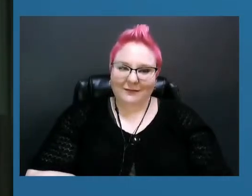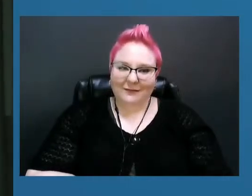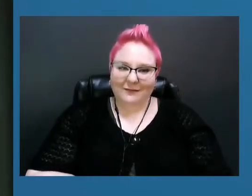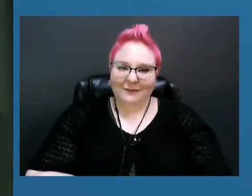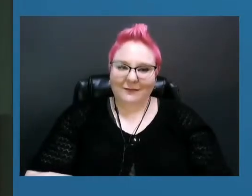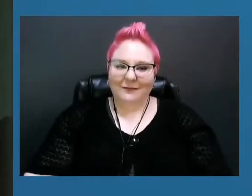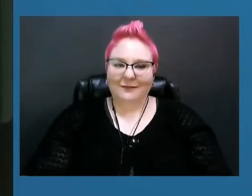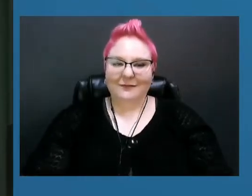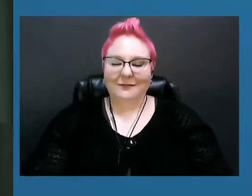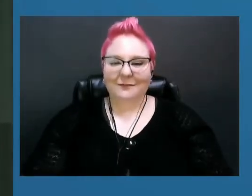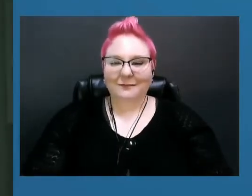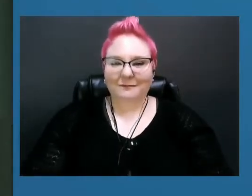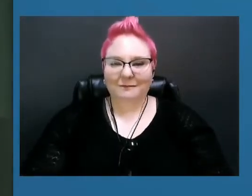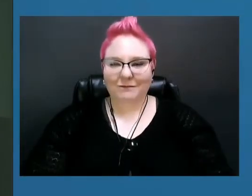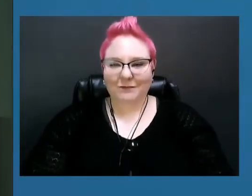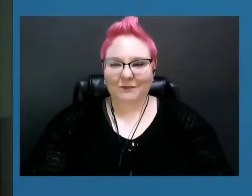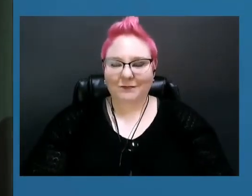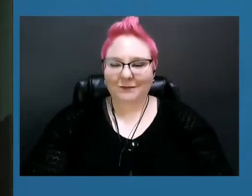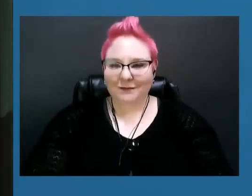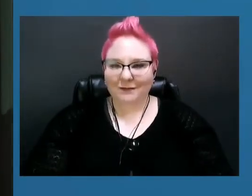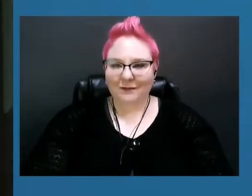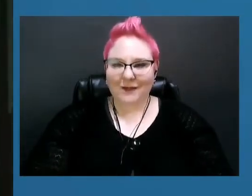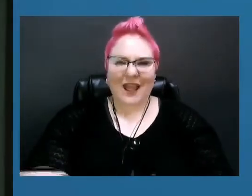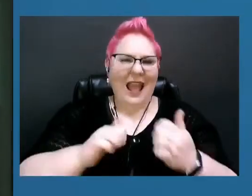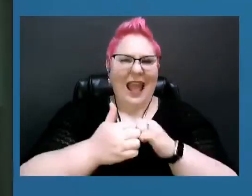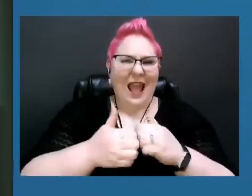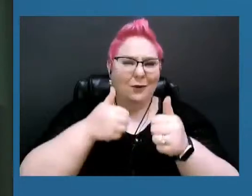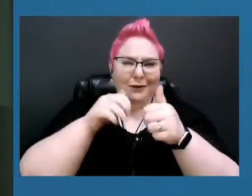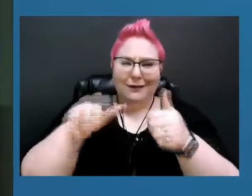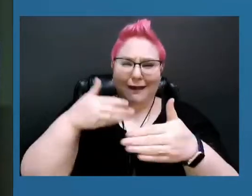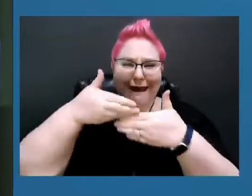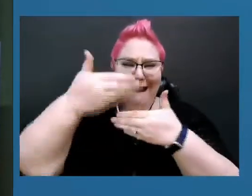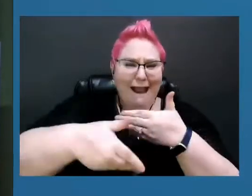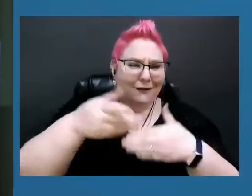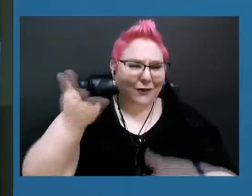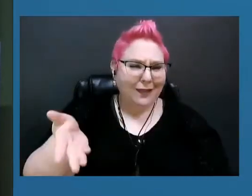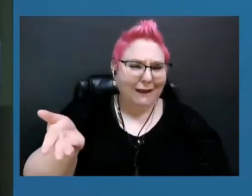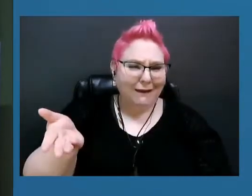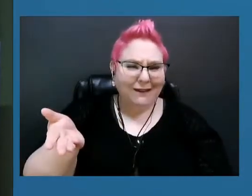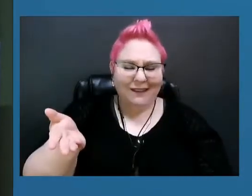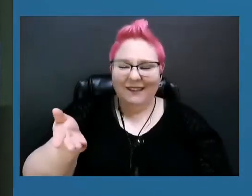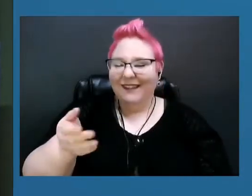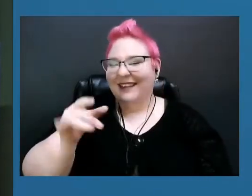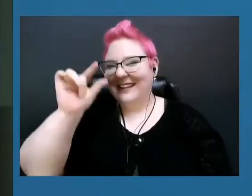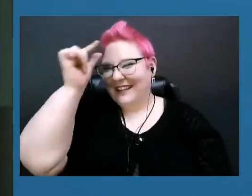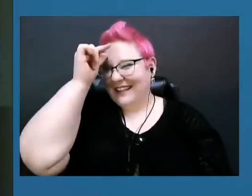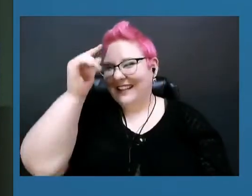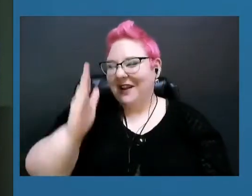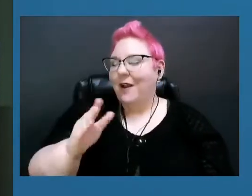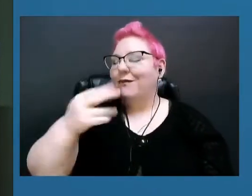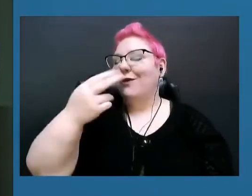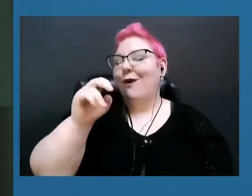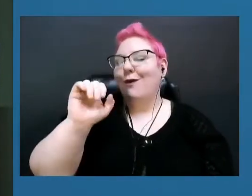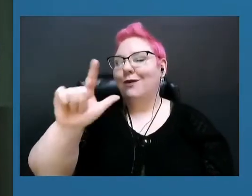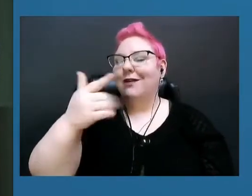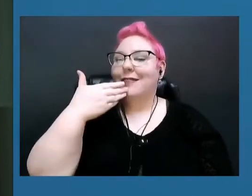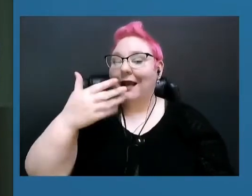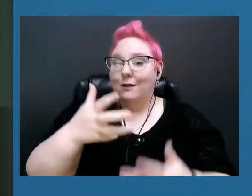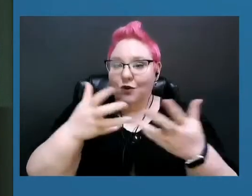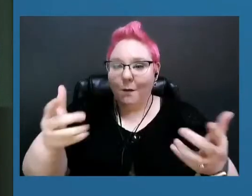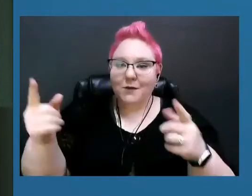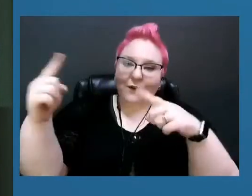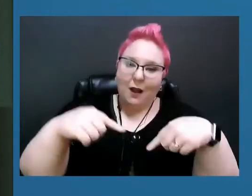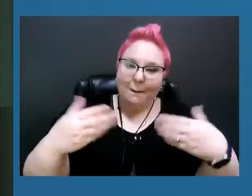Wow. How do you follow that, right? Governor Hochul, thank you very much for coming up to the North Country